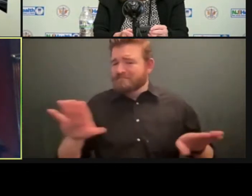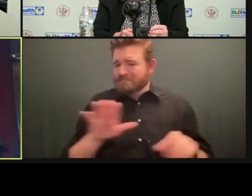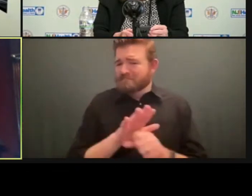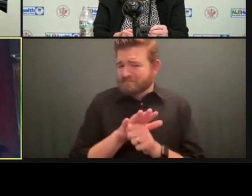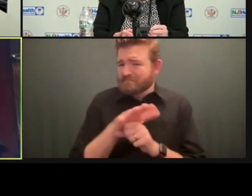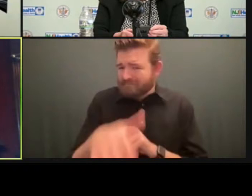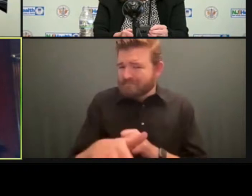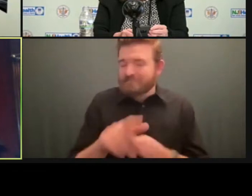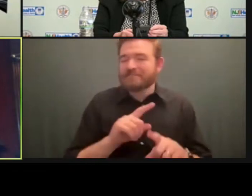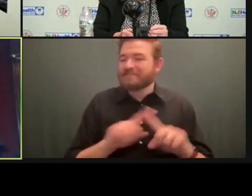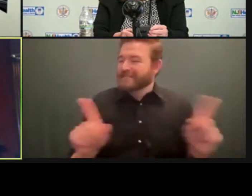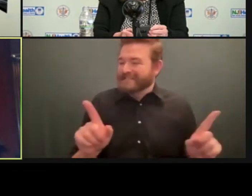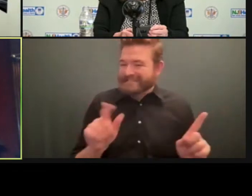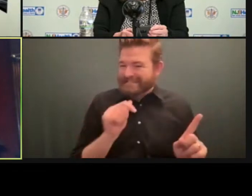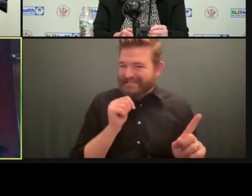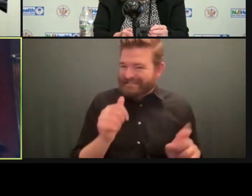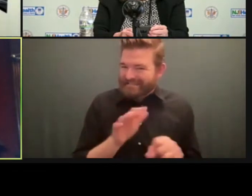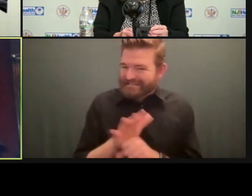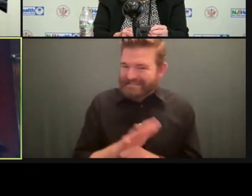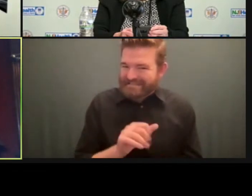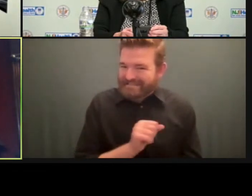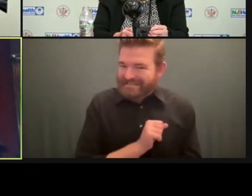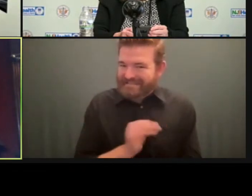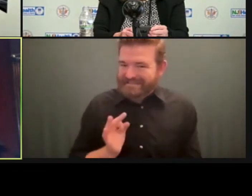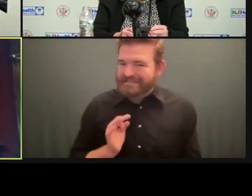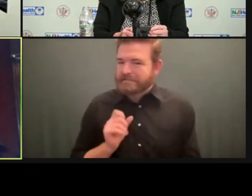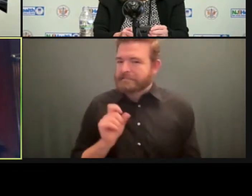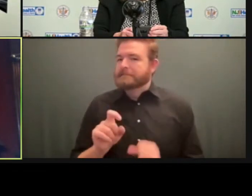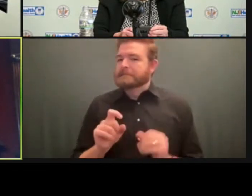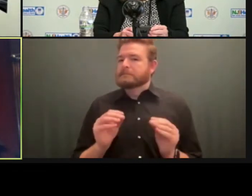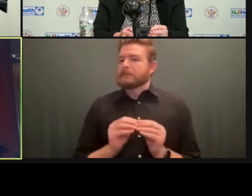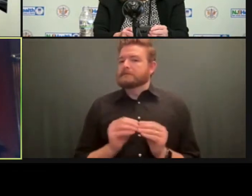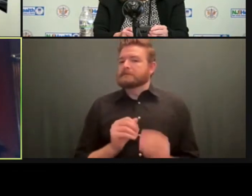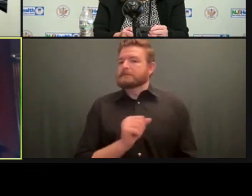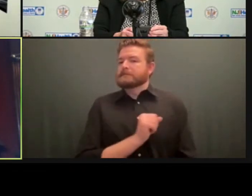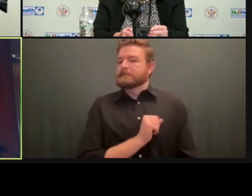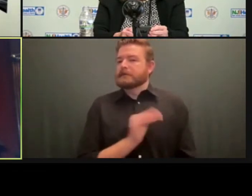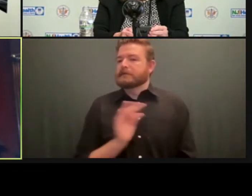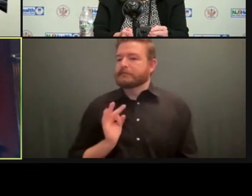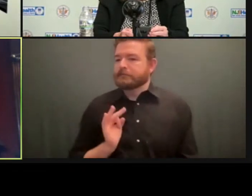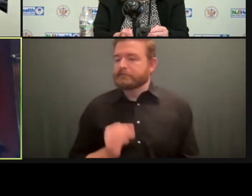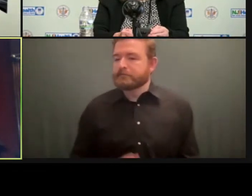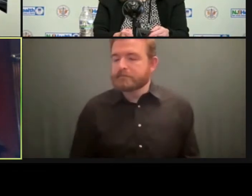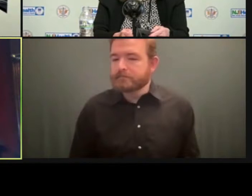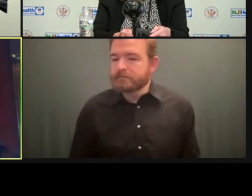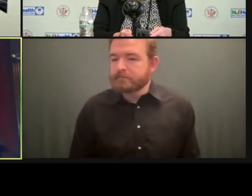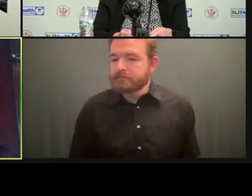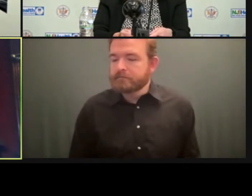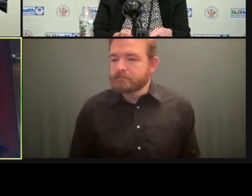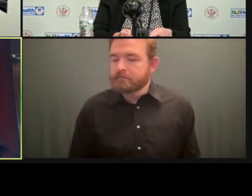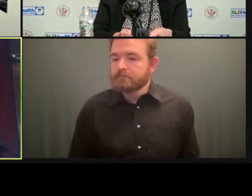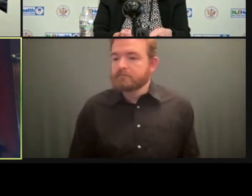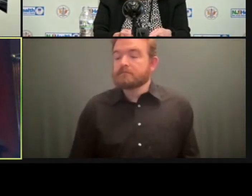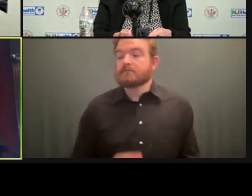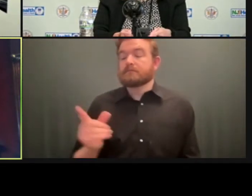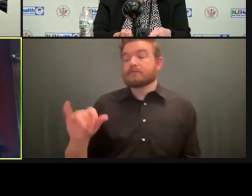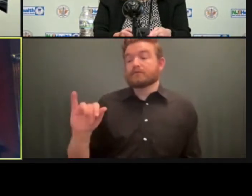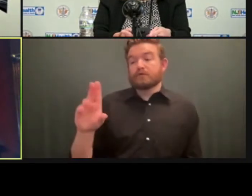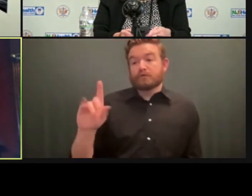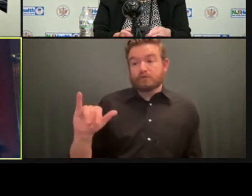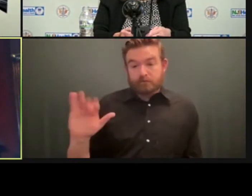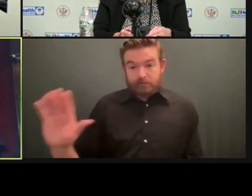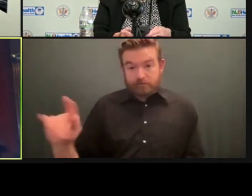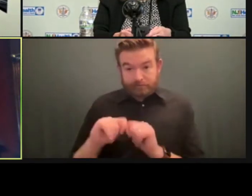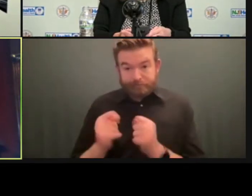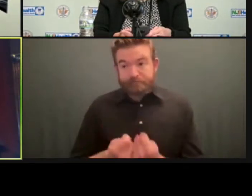that is almost an hourly conversation between Judy's team and certainly our all hazards incident management